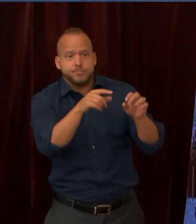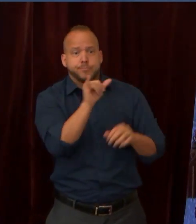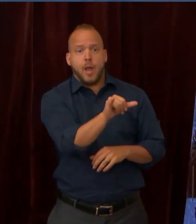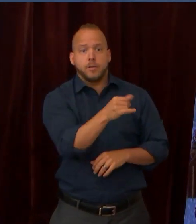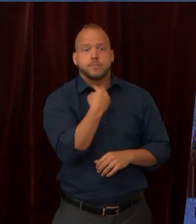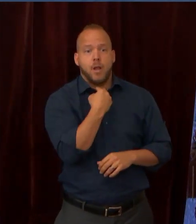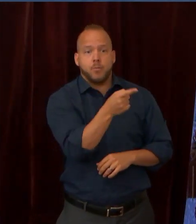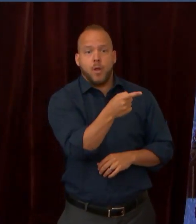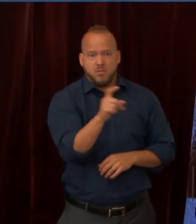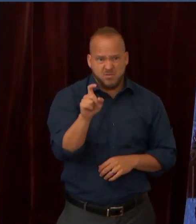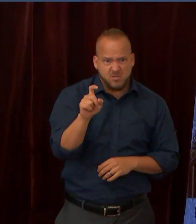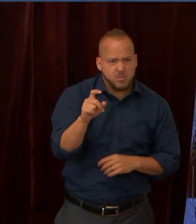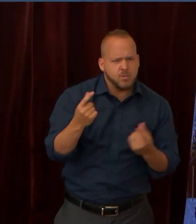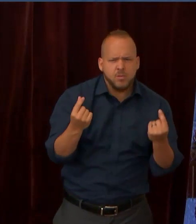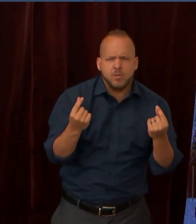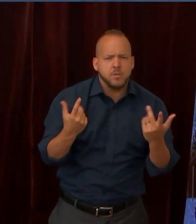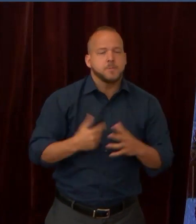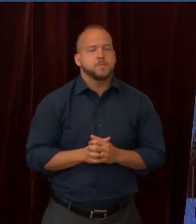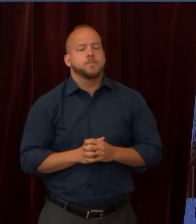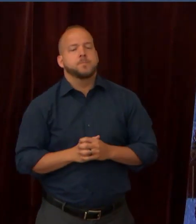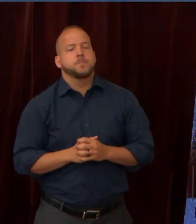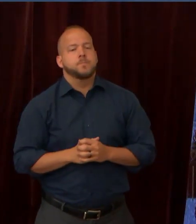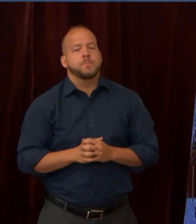Next question comes from Drew with King 5.